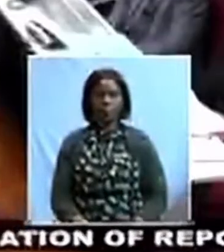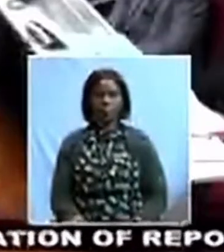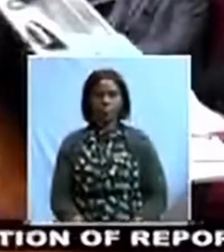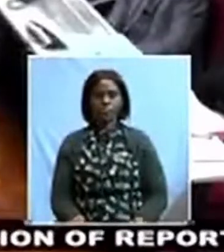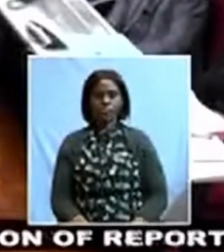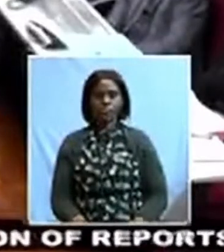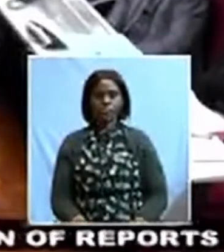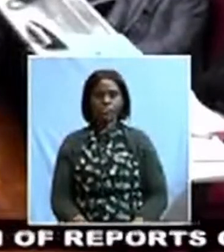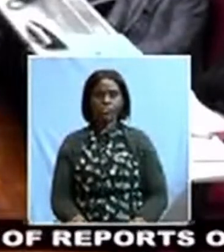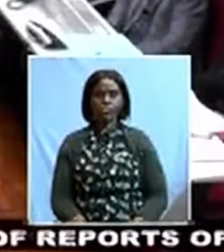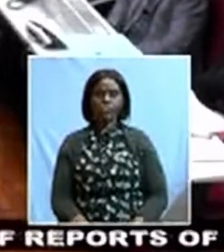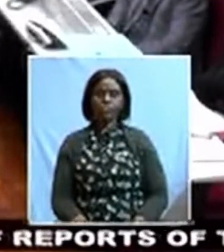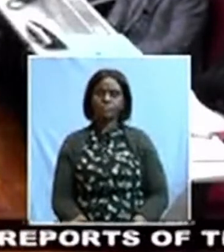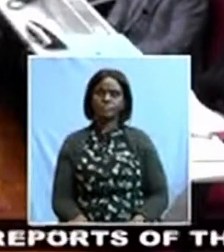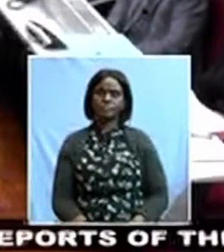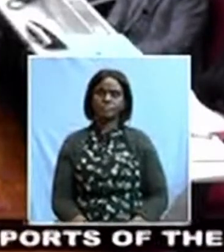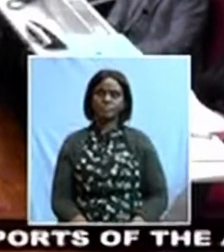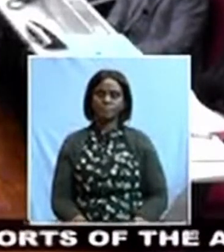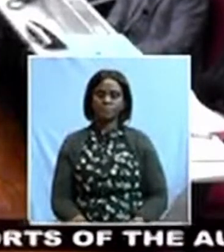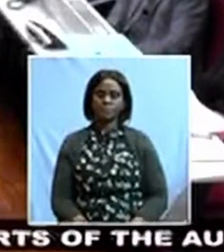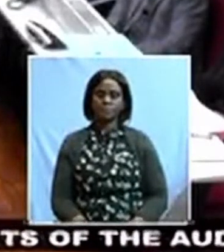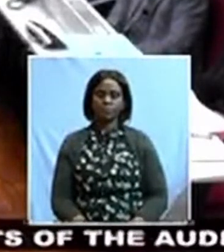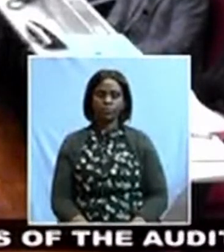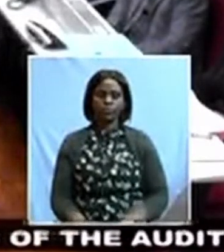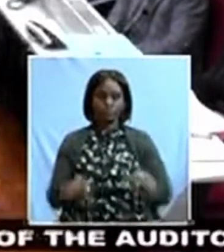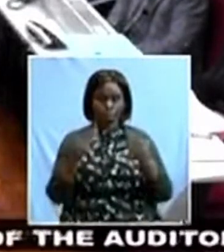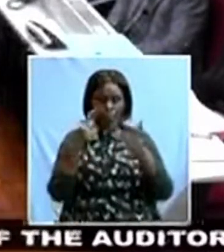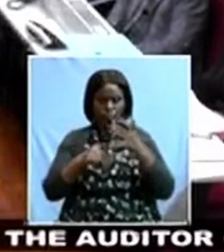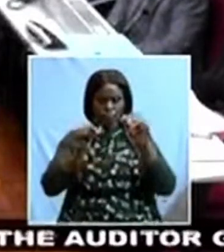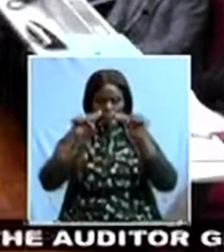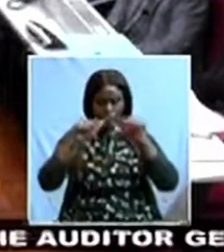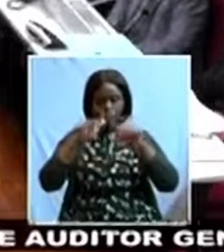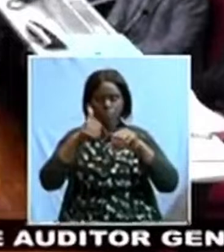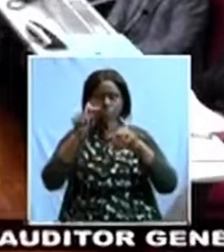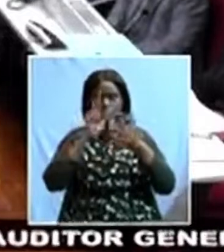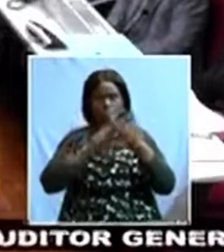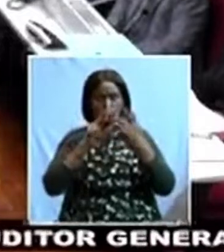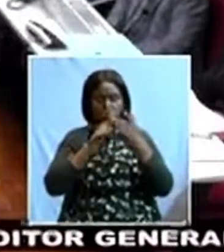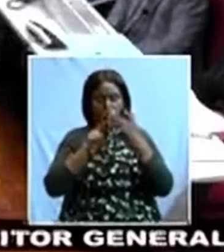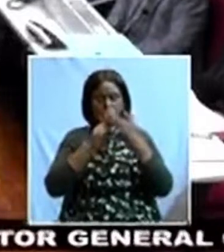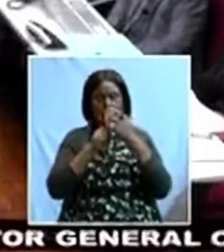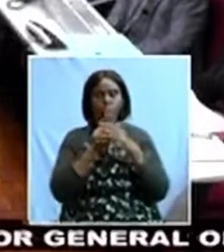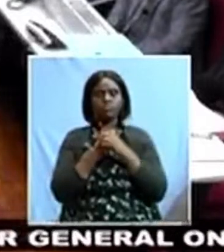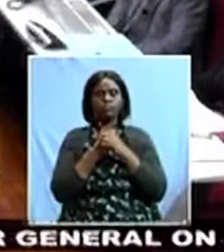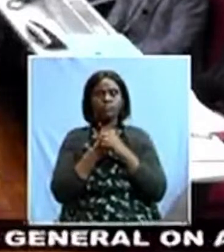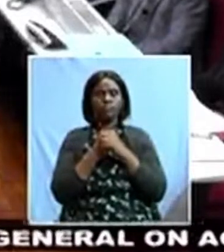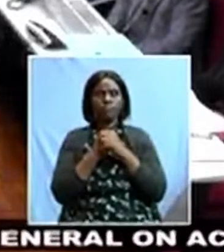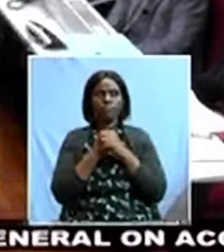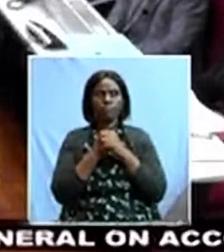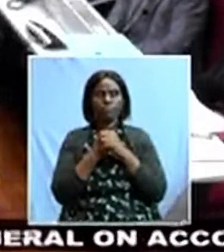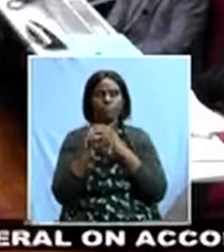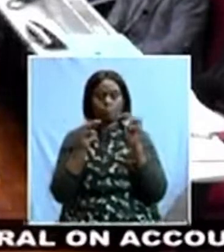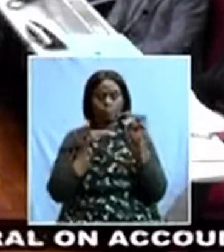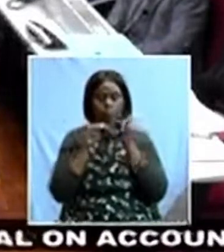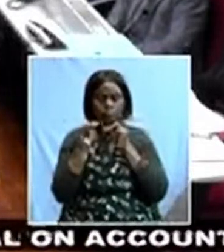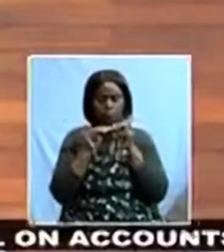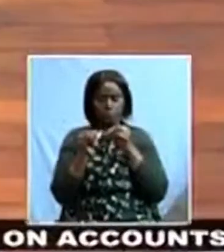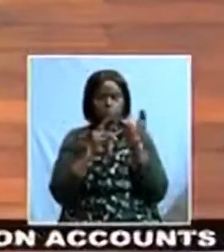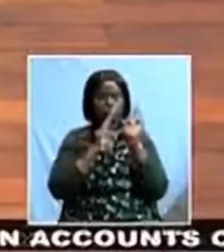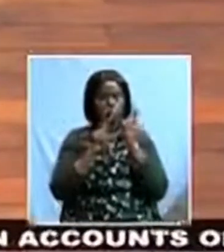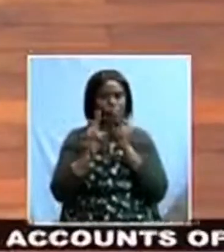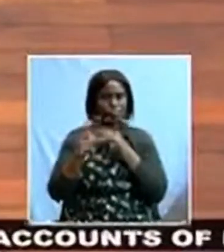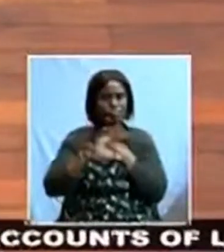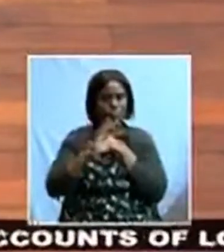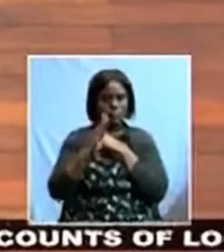Yes, Honorable Muland. According to what the auditor is reading, is that the management responded